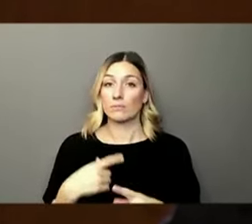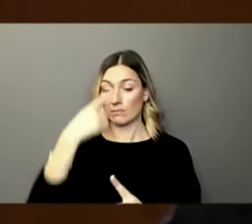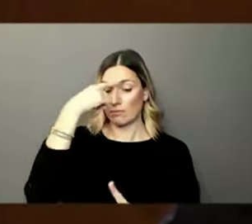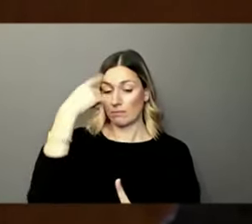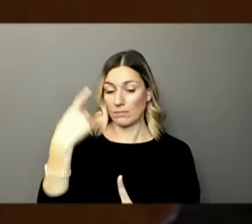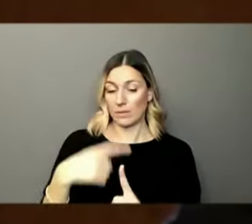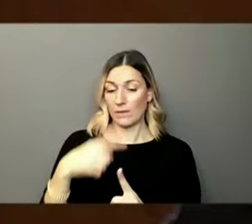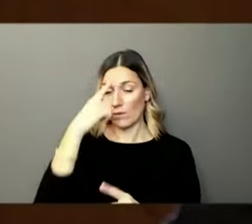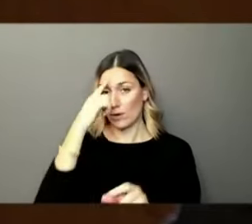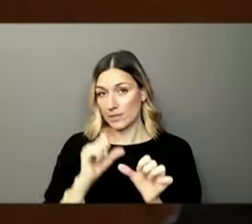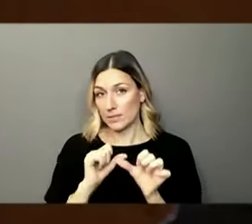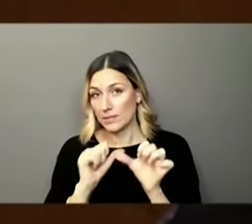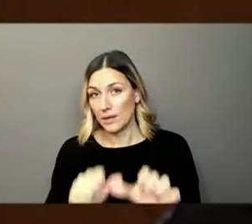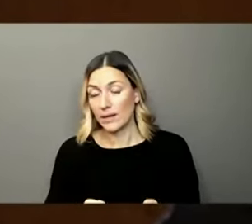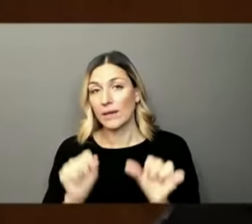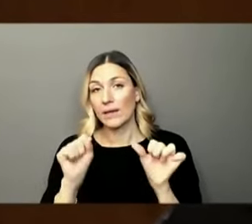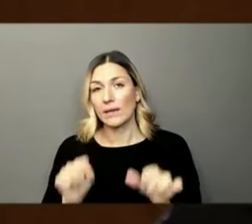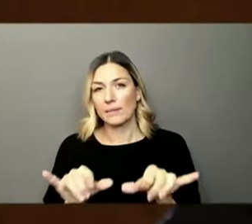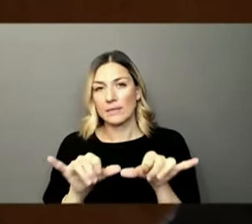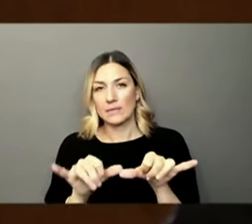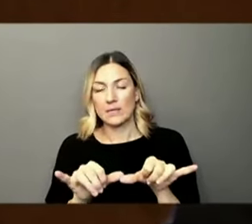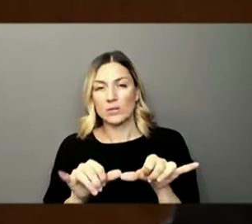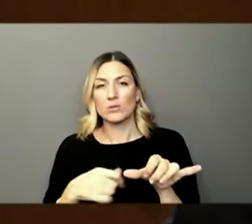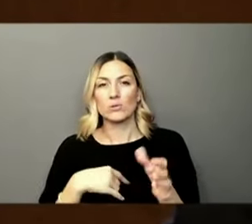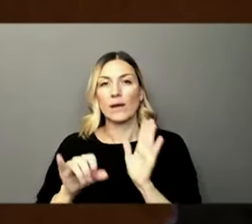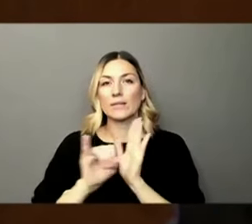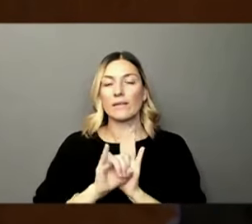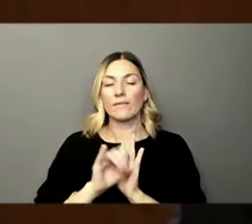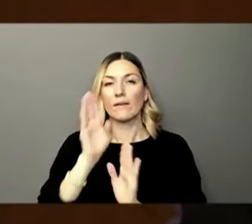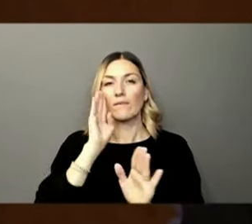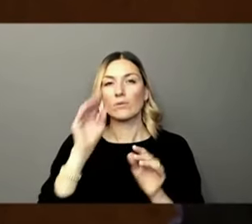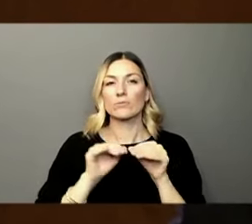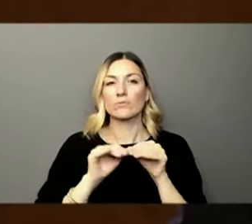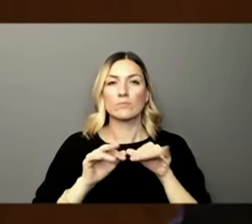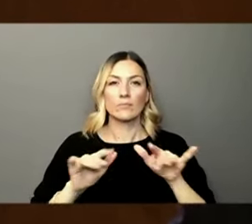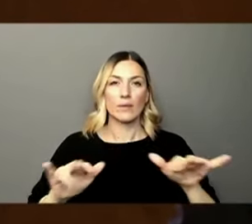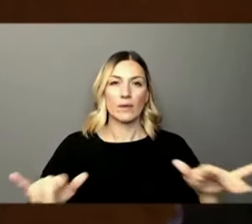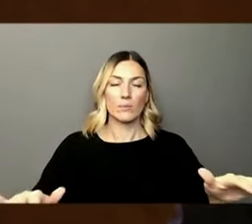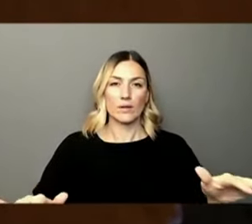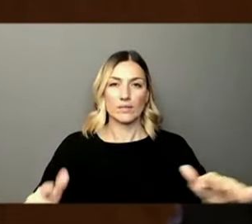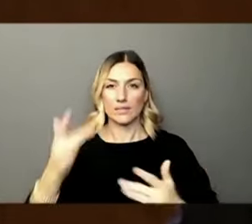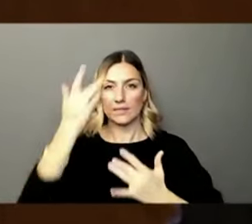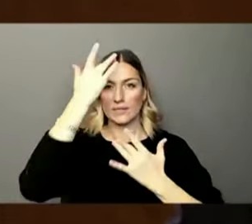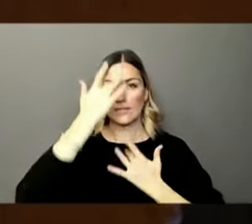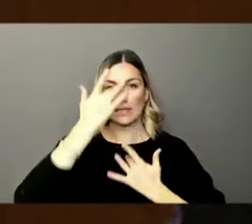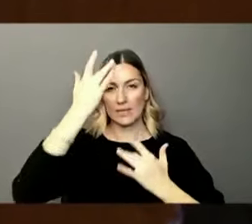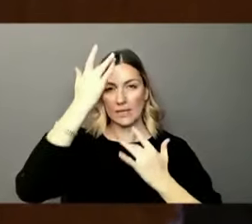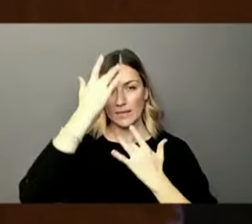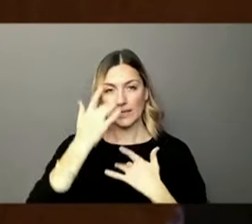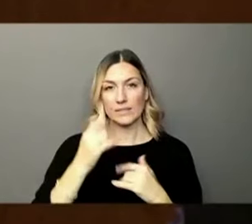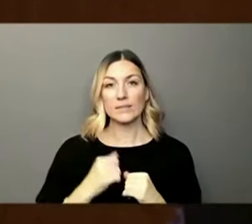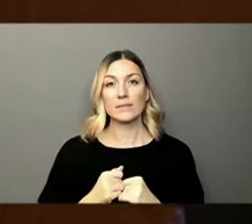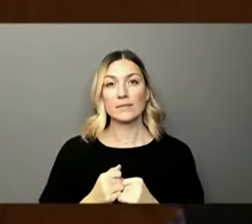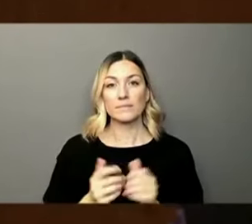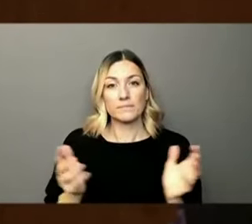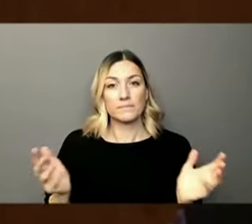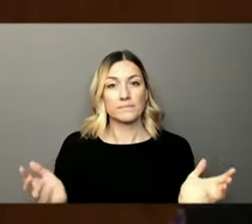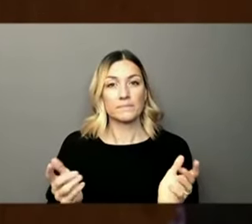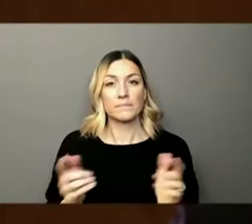that can be rapidly scaled to identify treatments for future outbreaks of emergent infectious diseases, bolstering